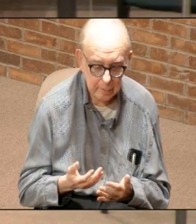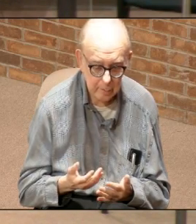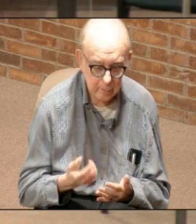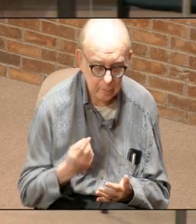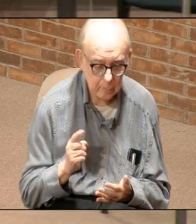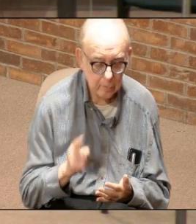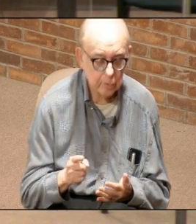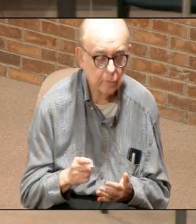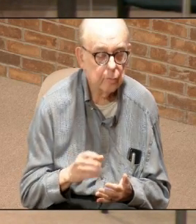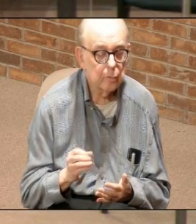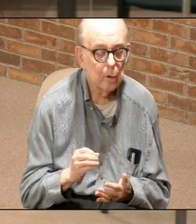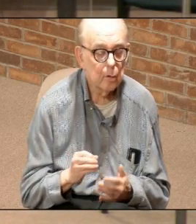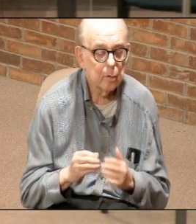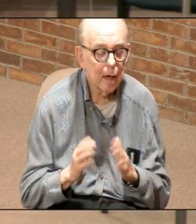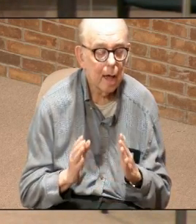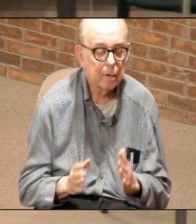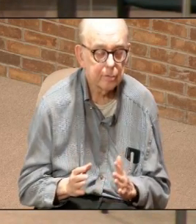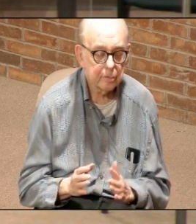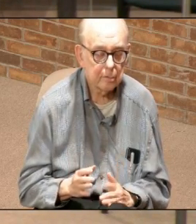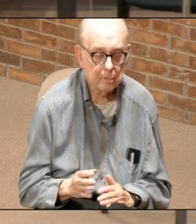for you to own them.